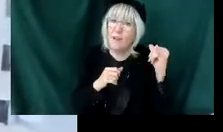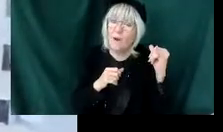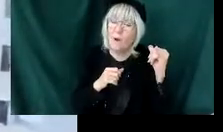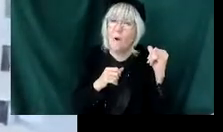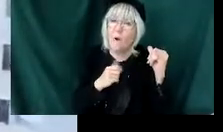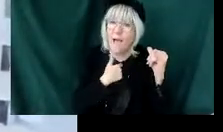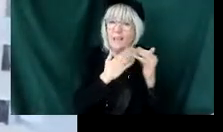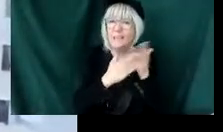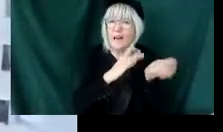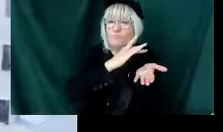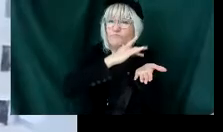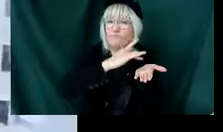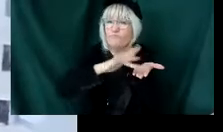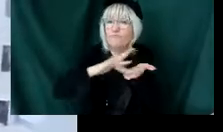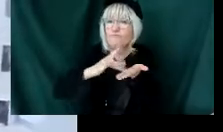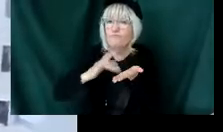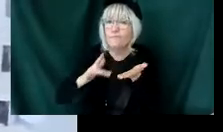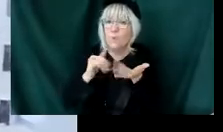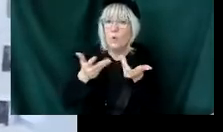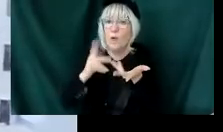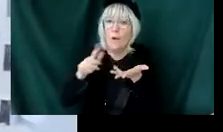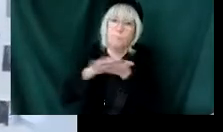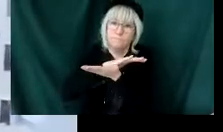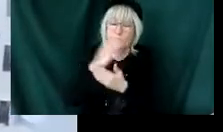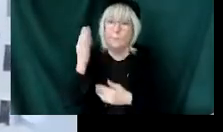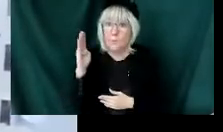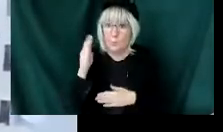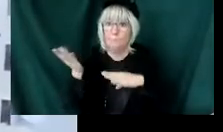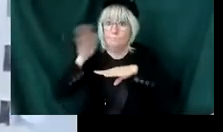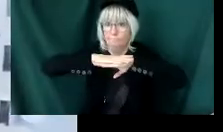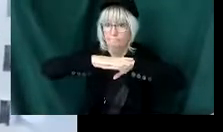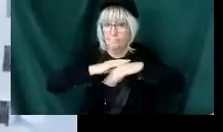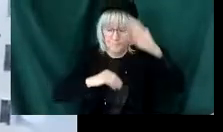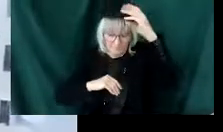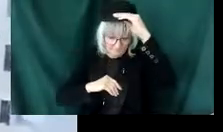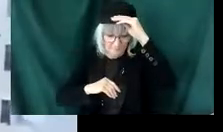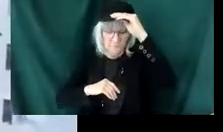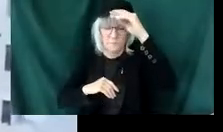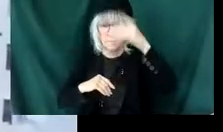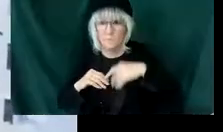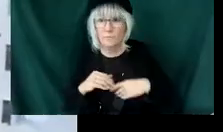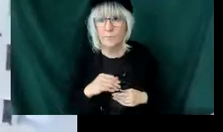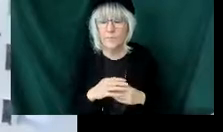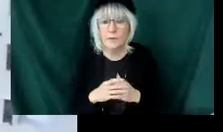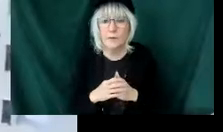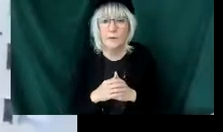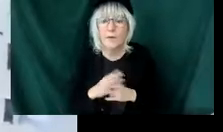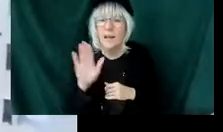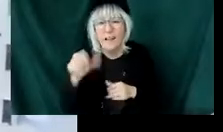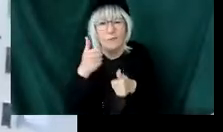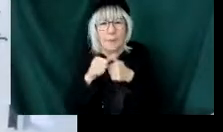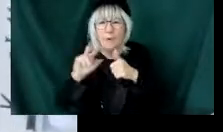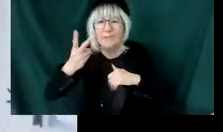yellow. So now I'm putting a nice coat of blue. So remember, in